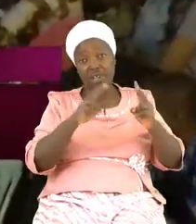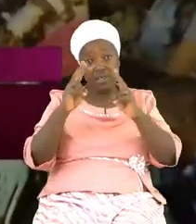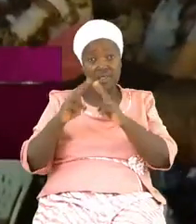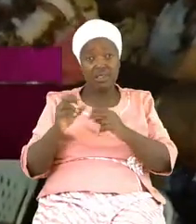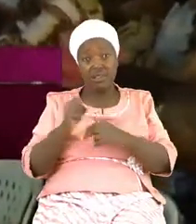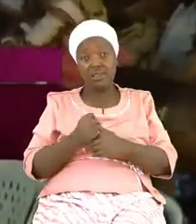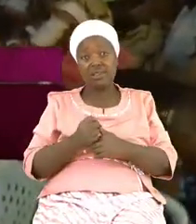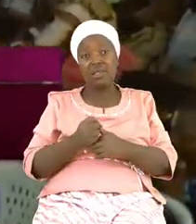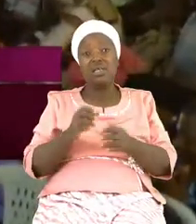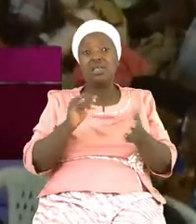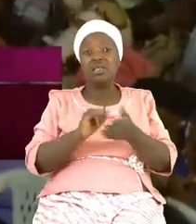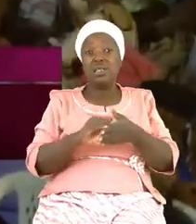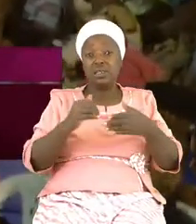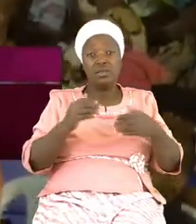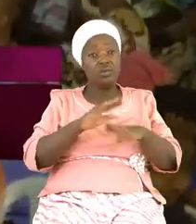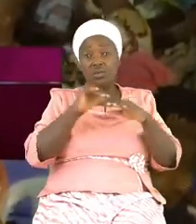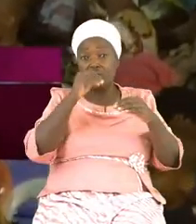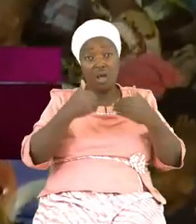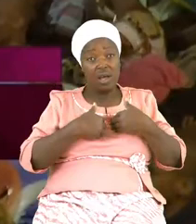that have no clear address,